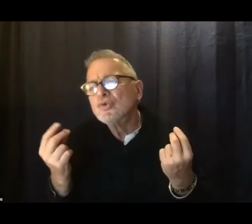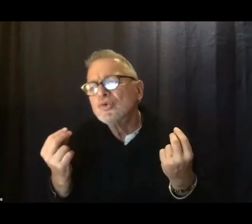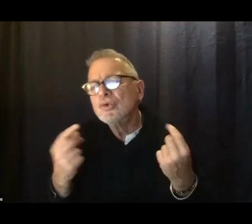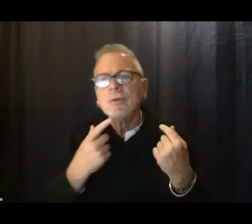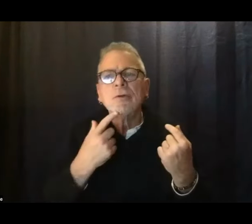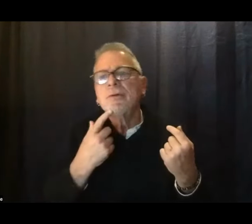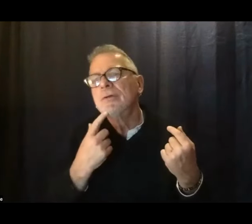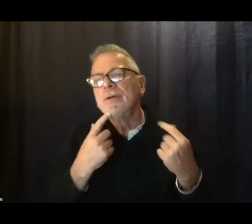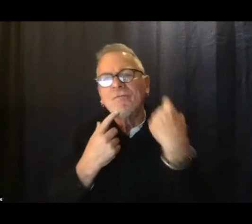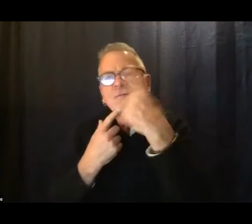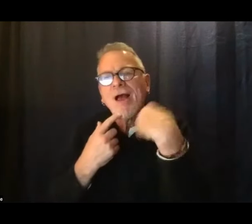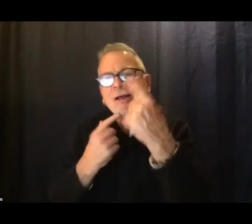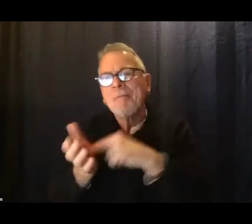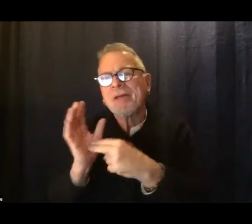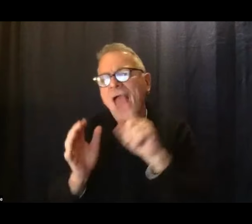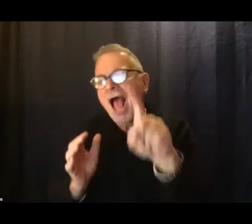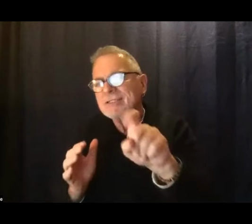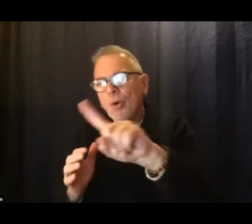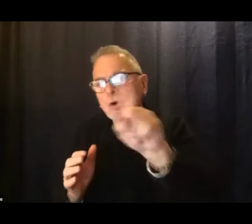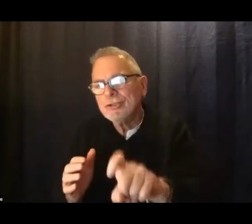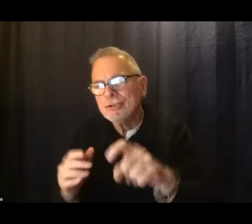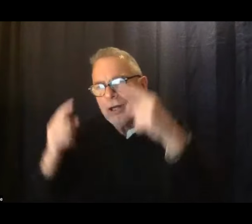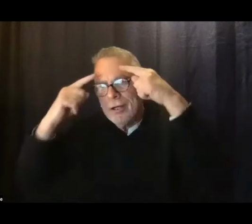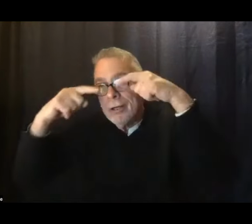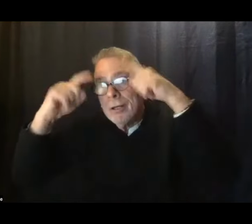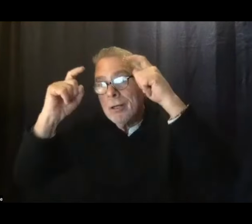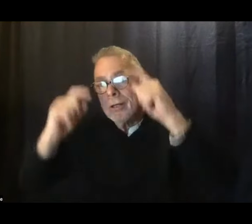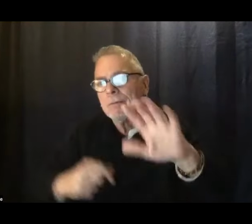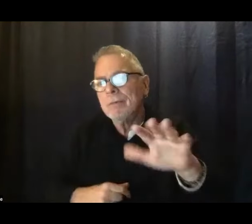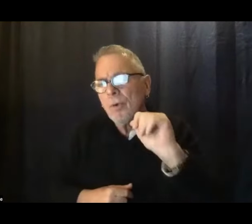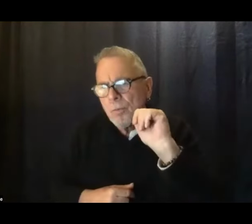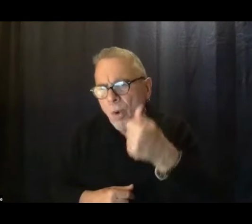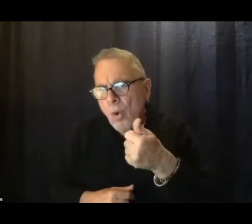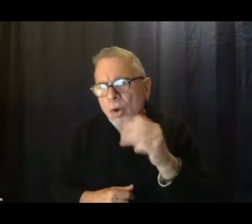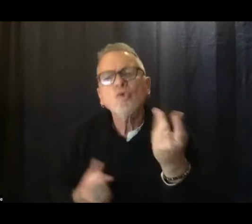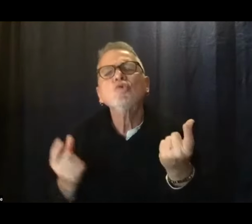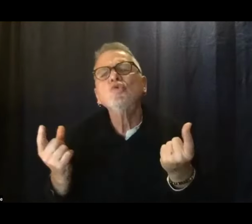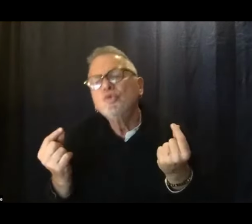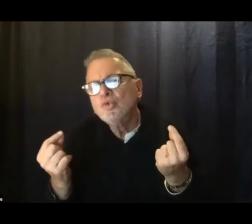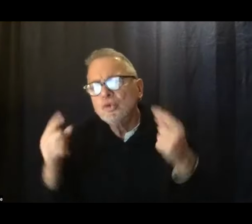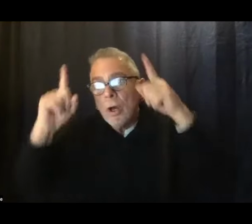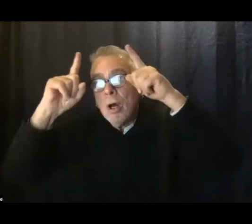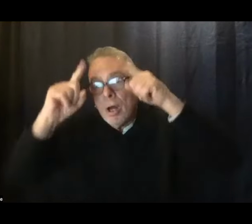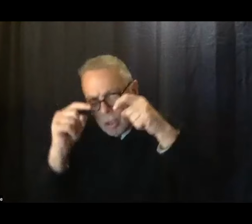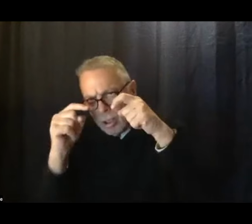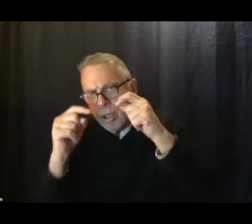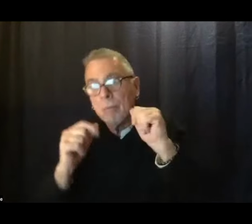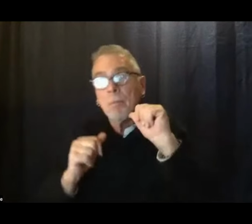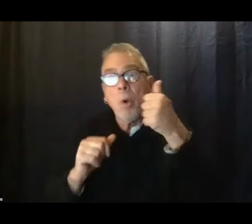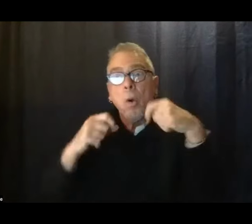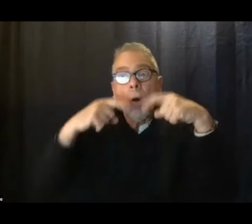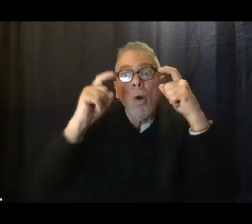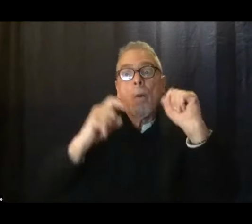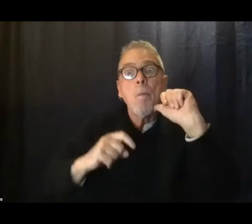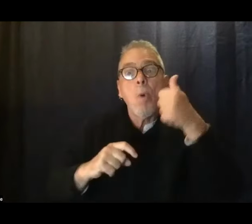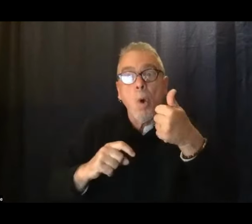do? Tomorrow, what are you gonna do? Notice the movement. I'm asking a question. My eyebrows, what's happening